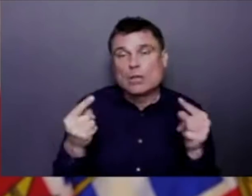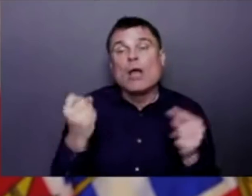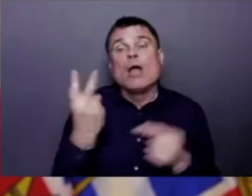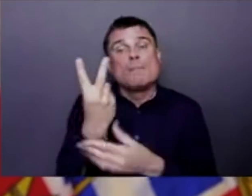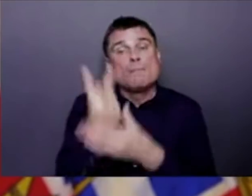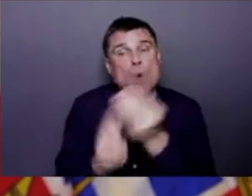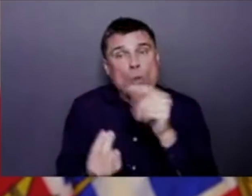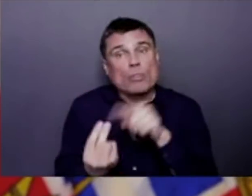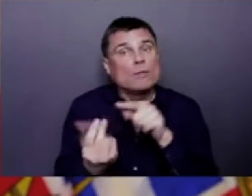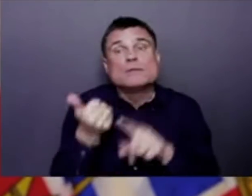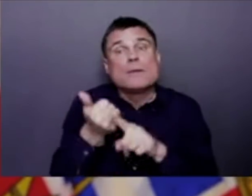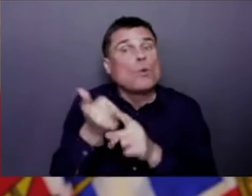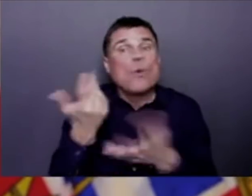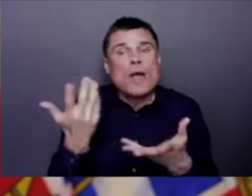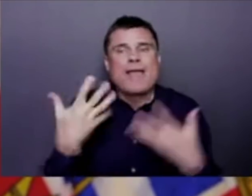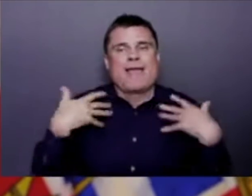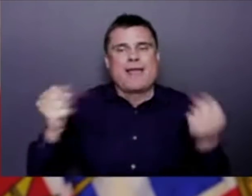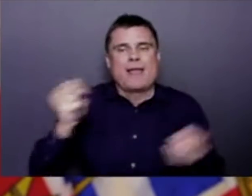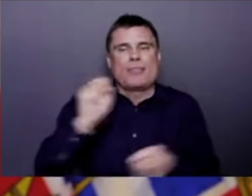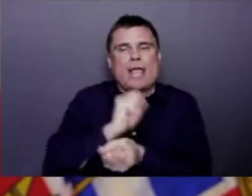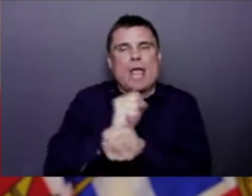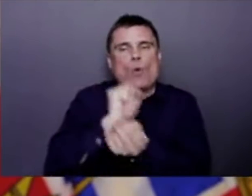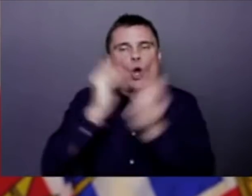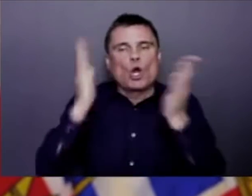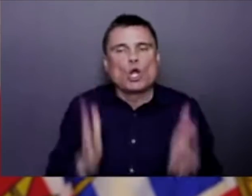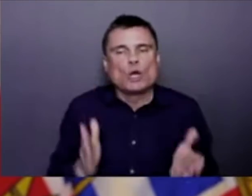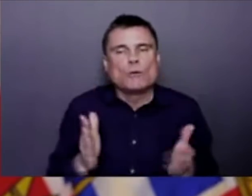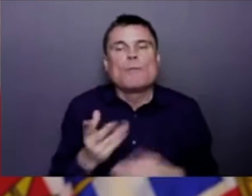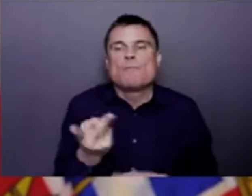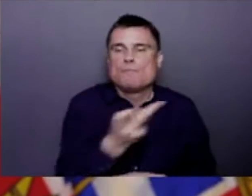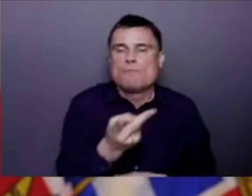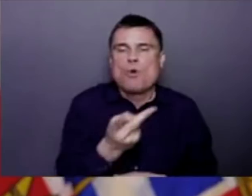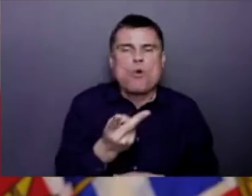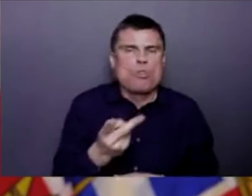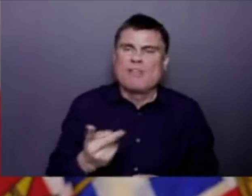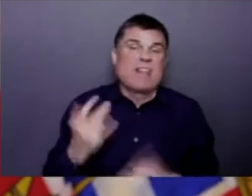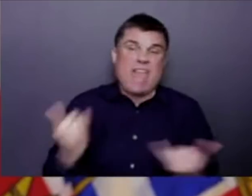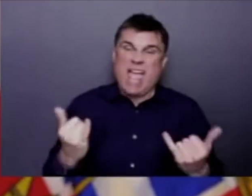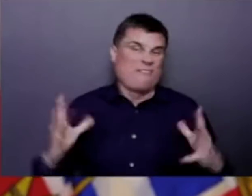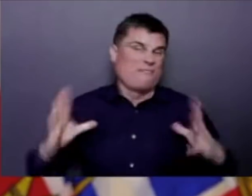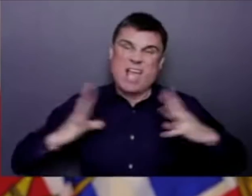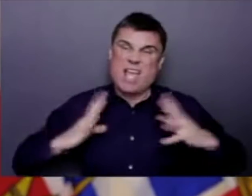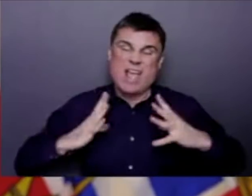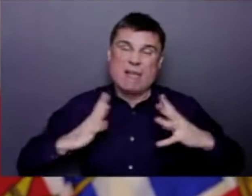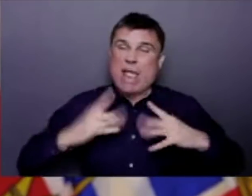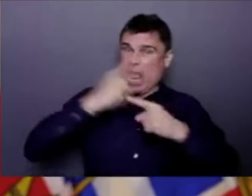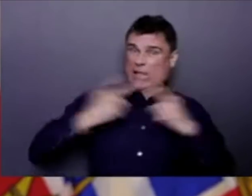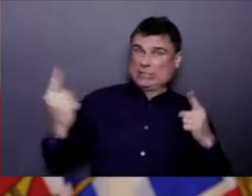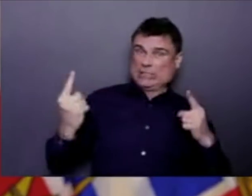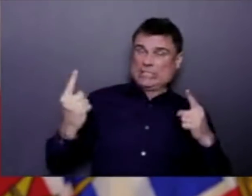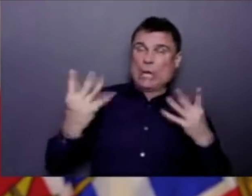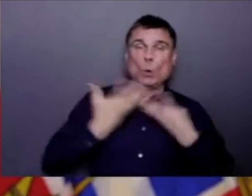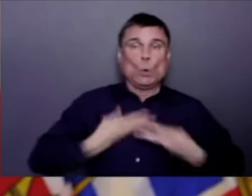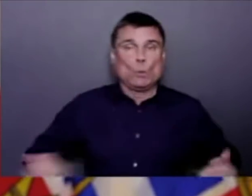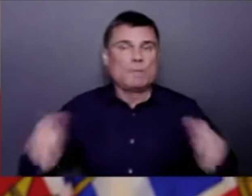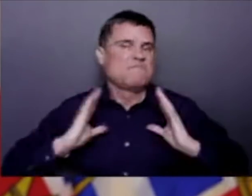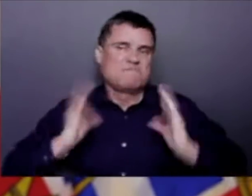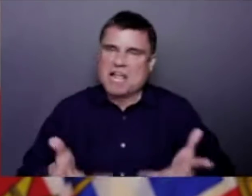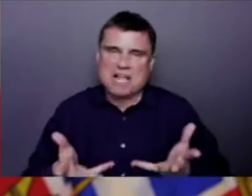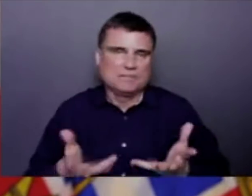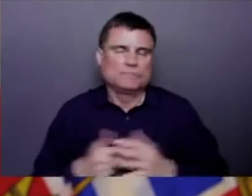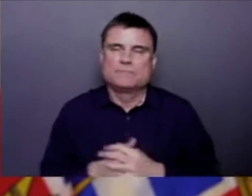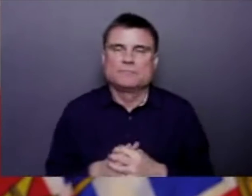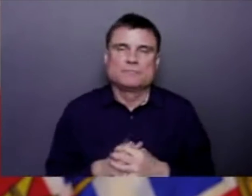So this is a very challenging time as we're ramping up and learning how about these vaccines, how they can